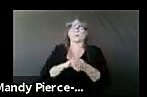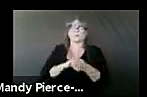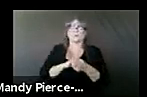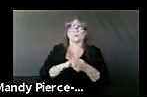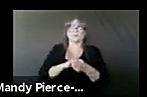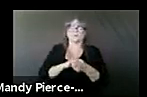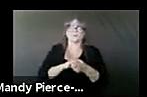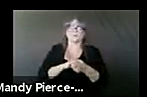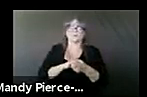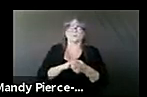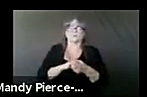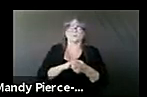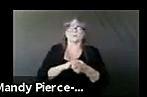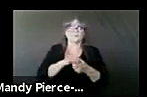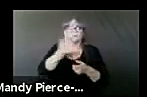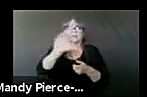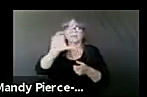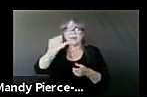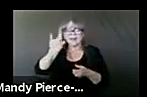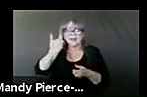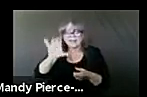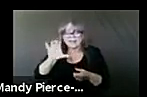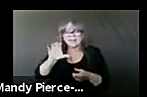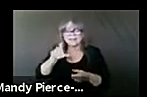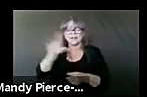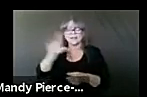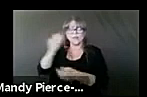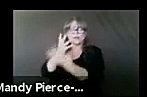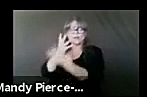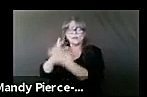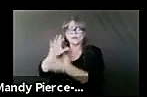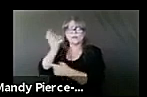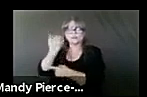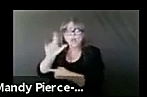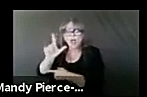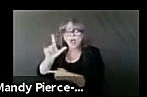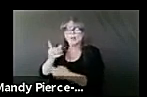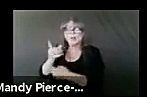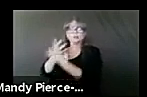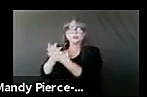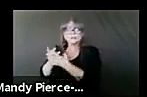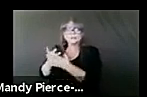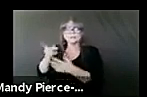jail, prison, anywhere we have a higher risk for the citizens.